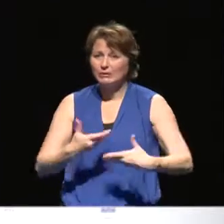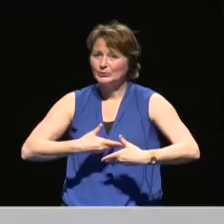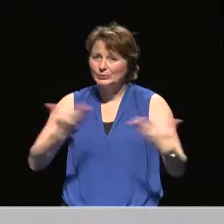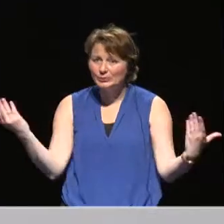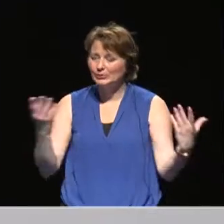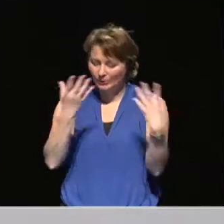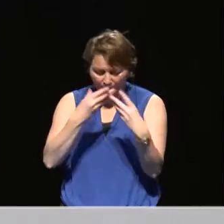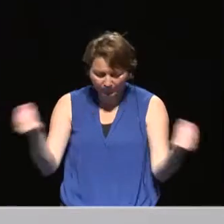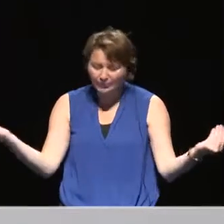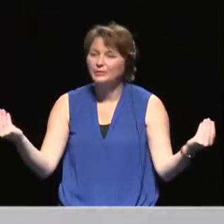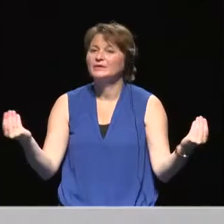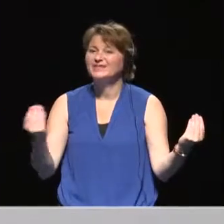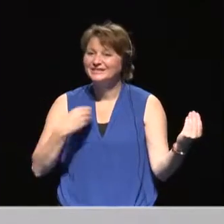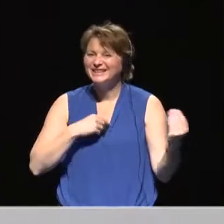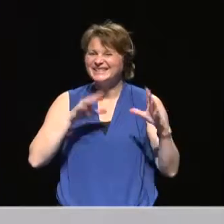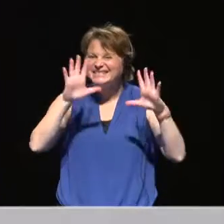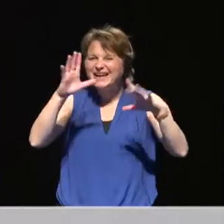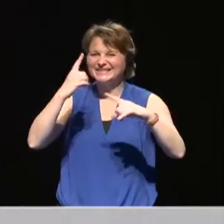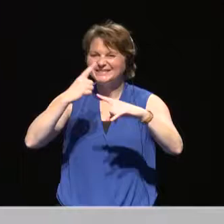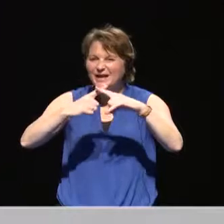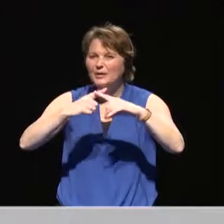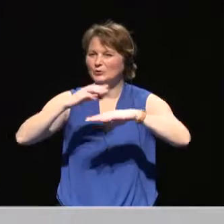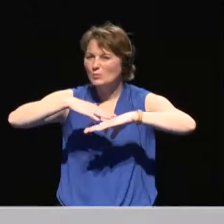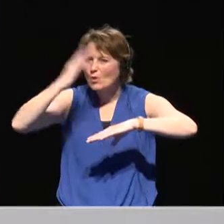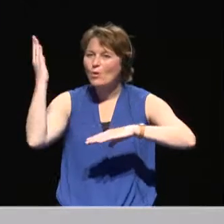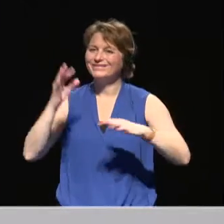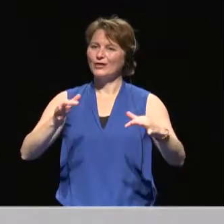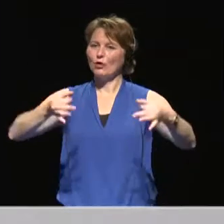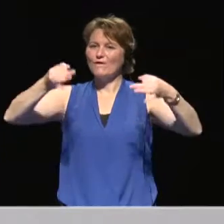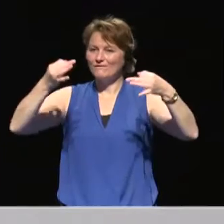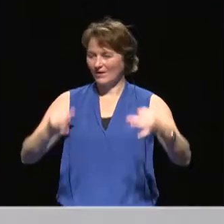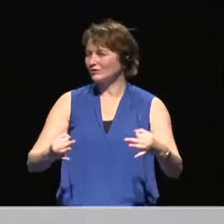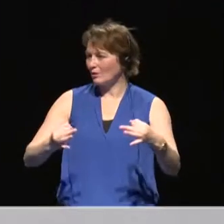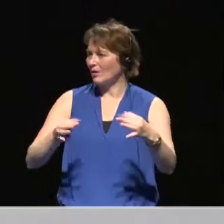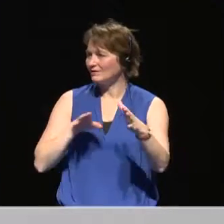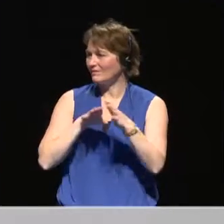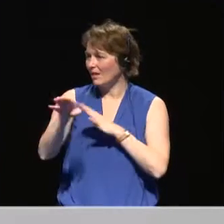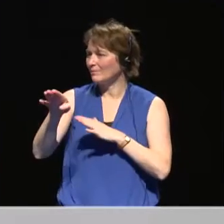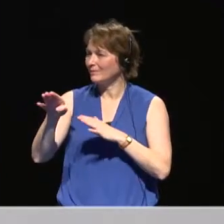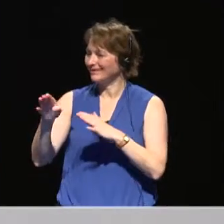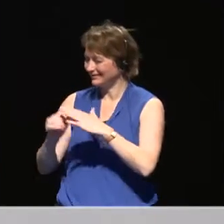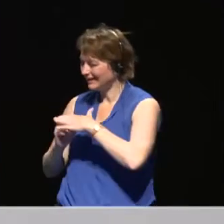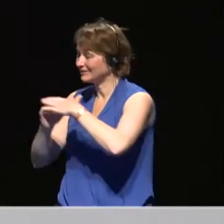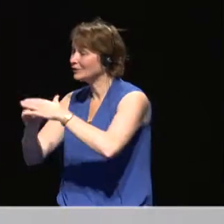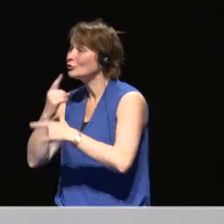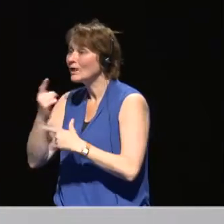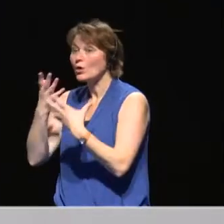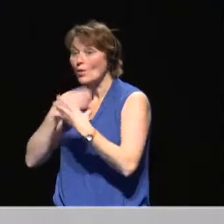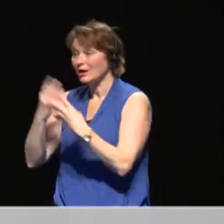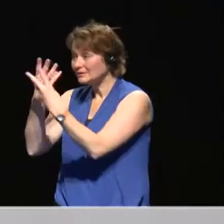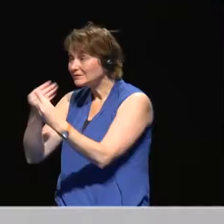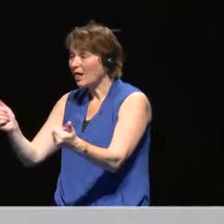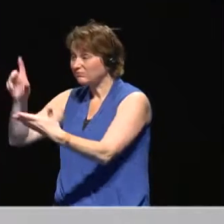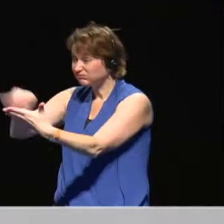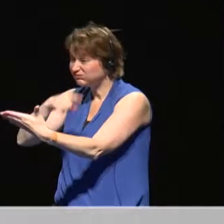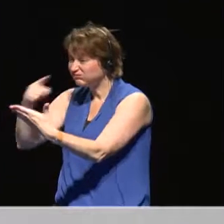10 times more than the official development assistance. So tackling corruption, strengthening the rule of